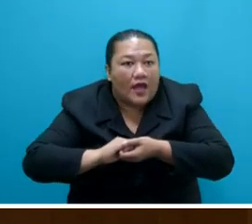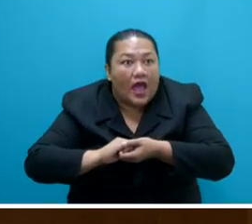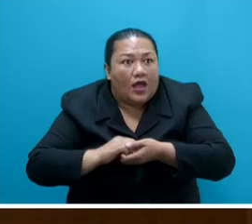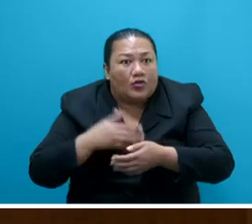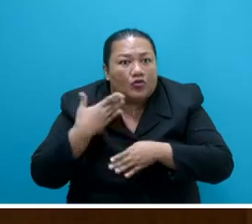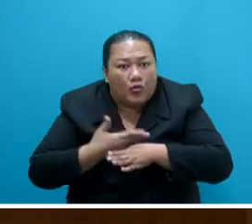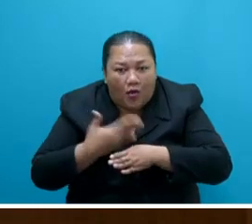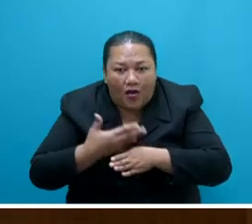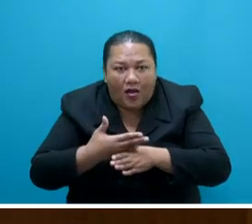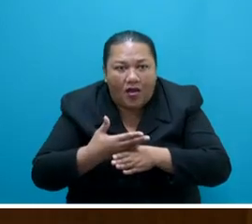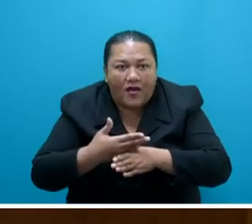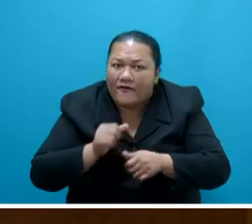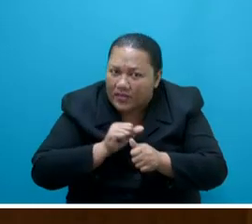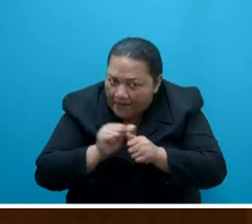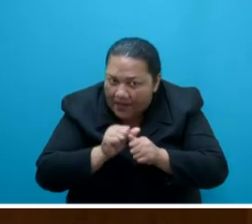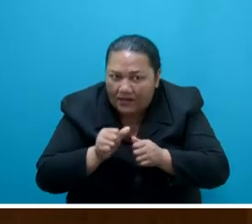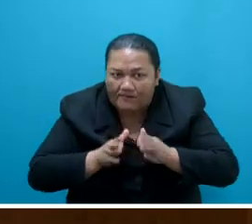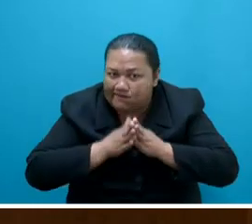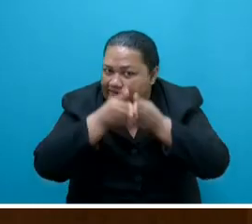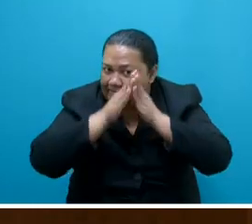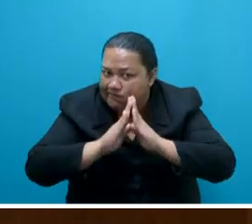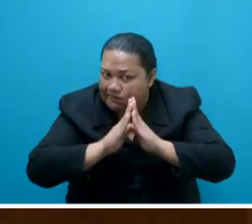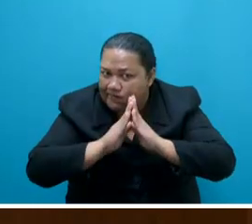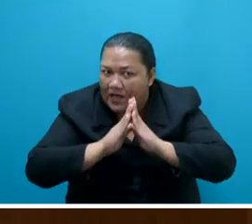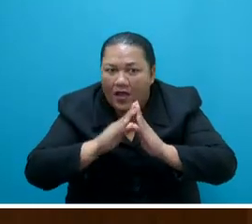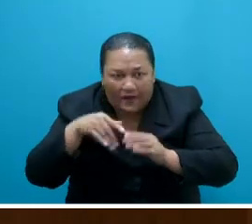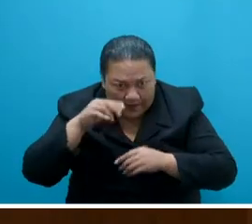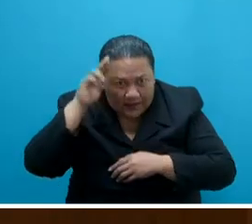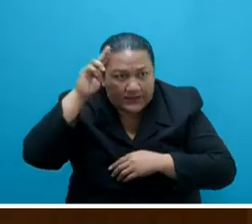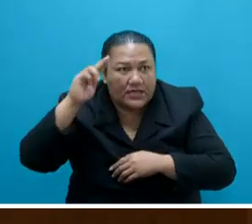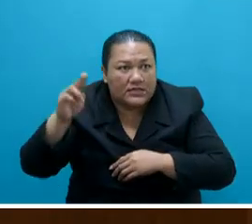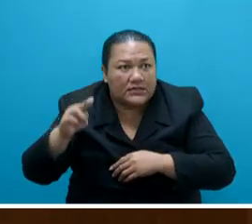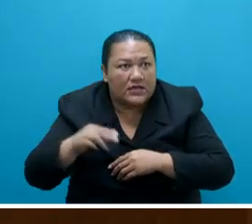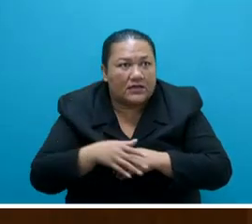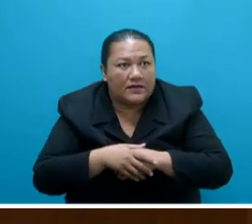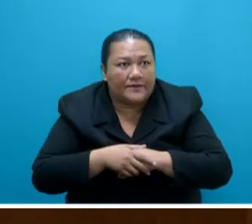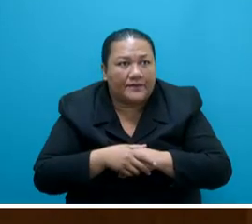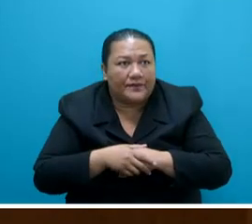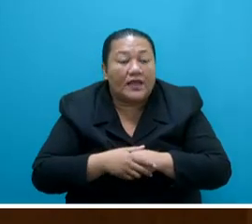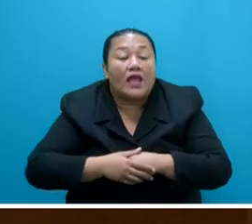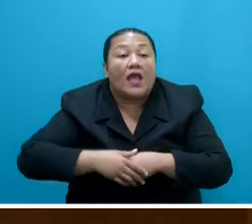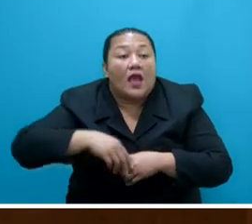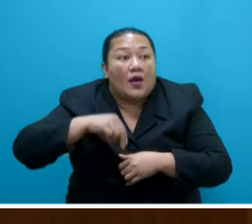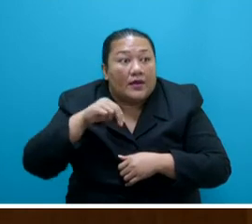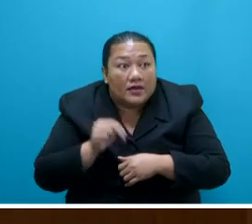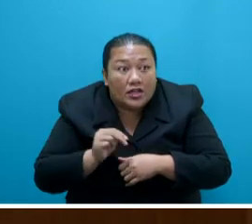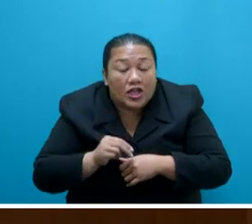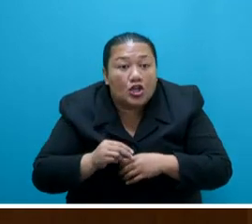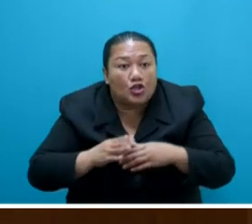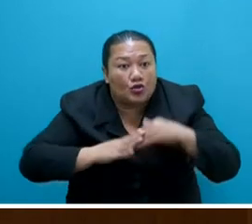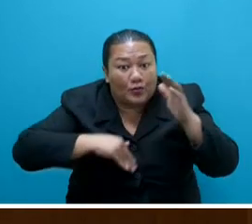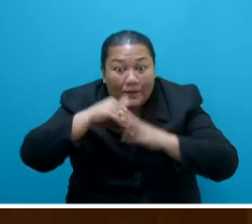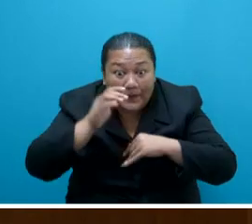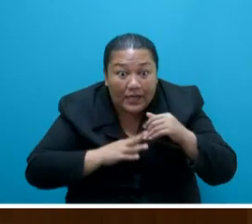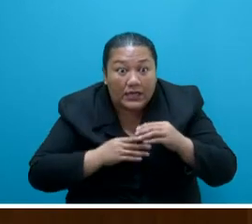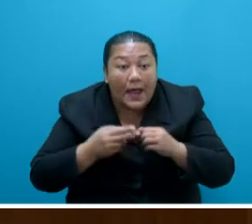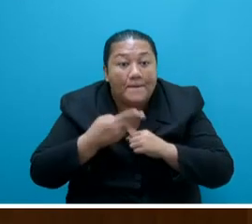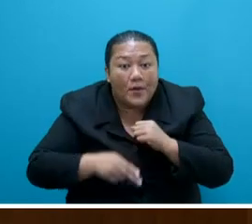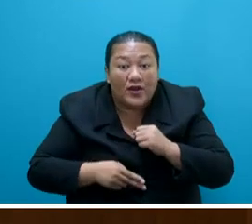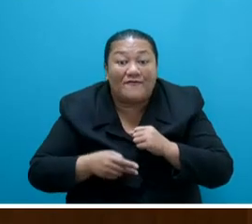with accurate information. We haven't built a modern Fiji on an unstable foundation of conjecture and